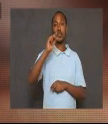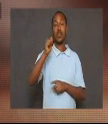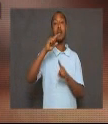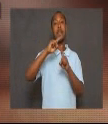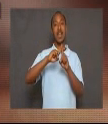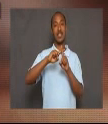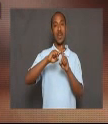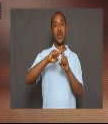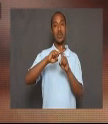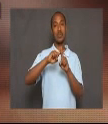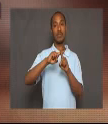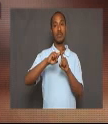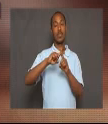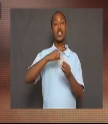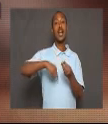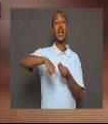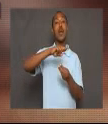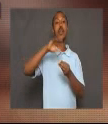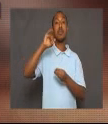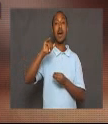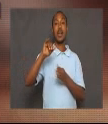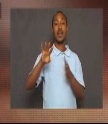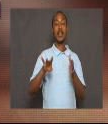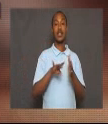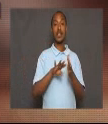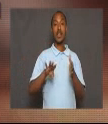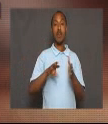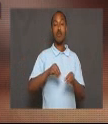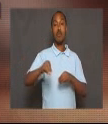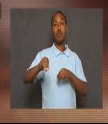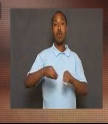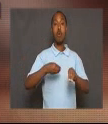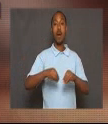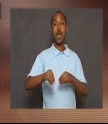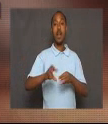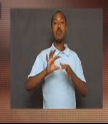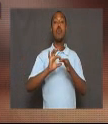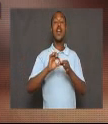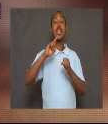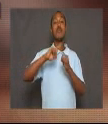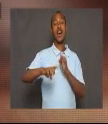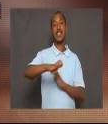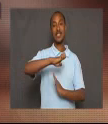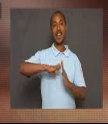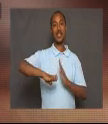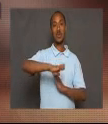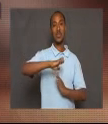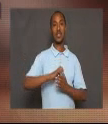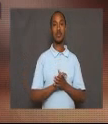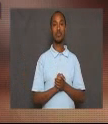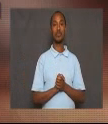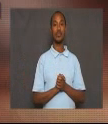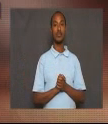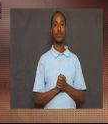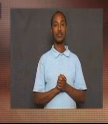ions, surrounded by a sea of mobile bonding valence electrons.